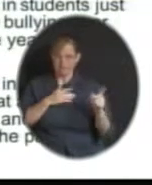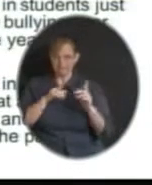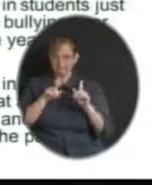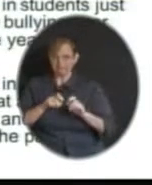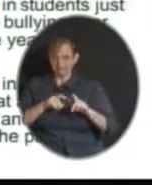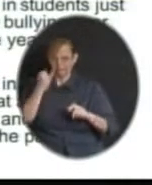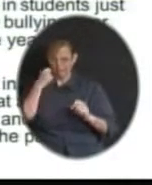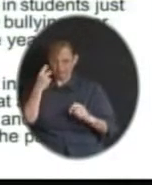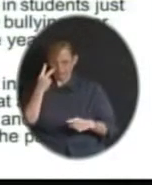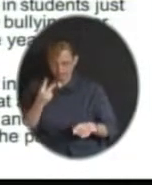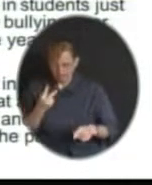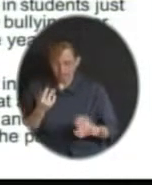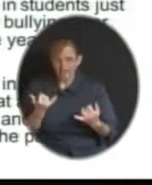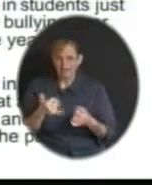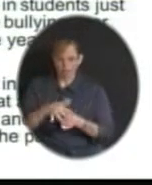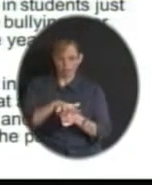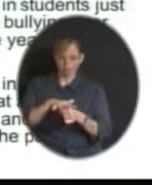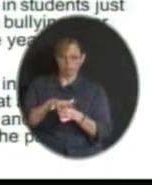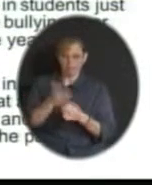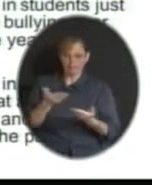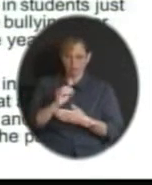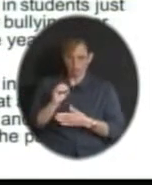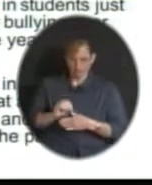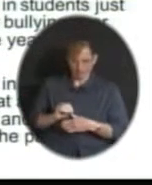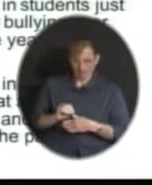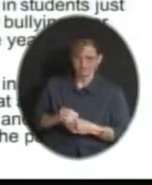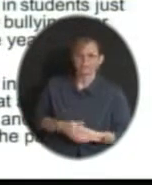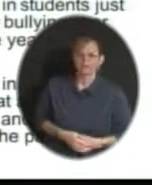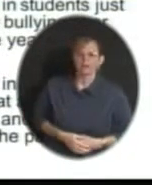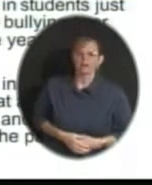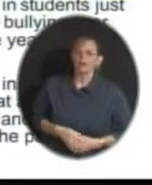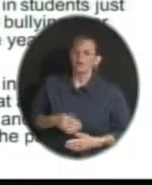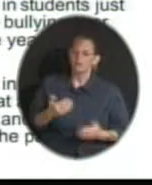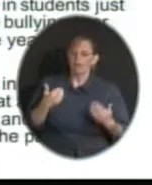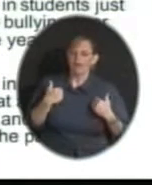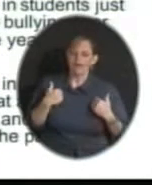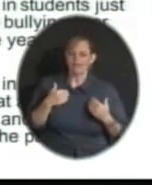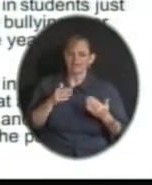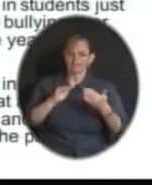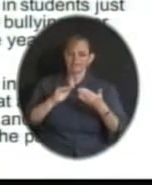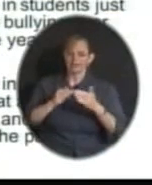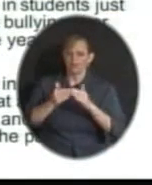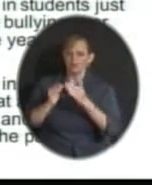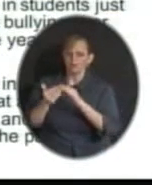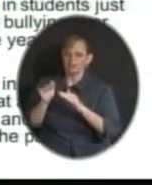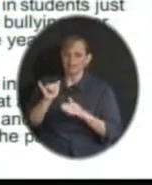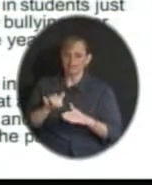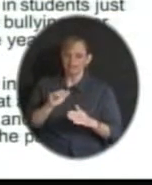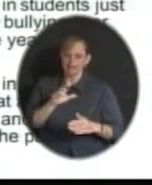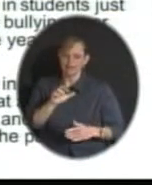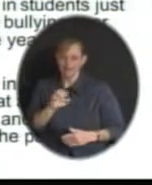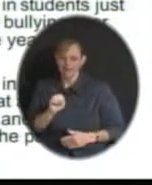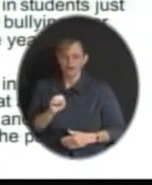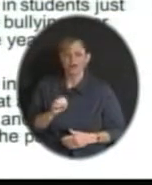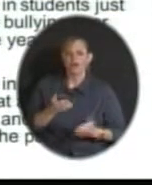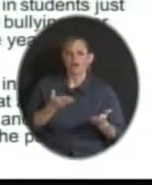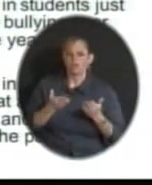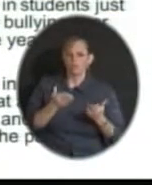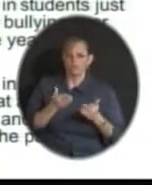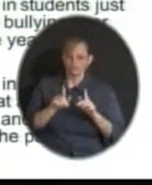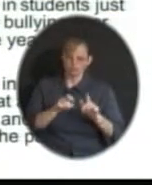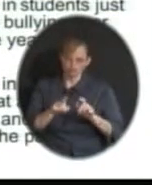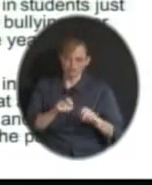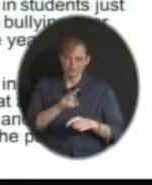other. Now local statistics. We do a Communities That Care survey. Okay, and we survey 6th grade, 8th grade, 10th